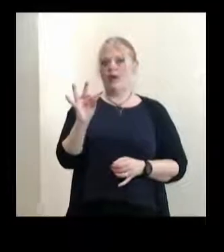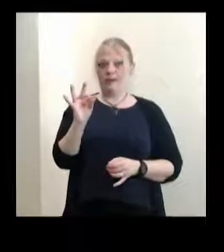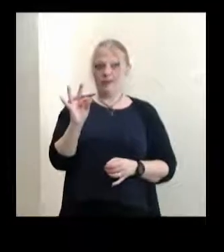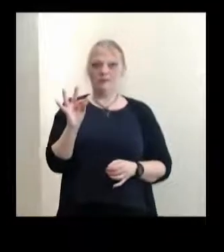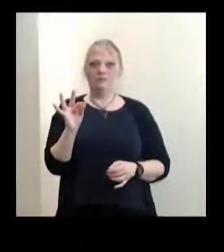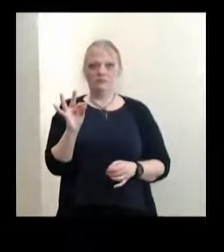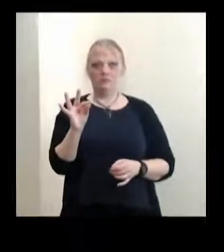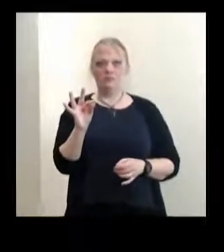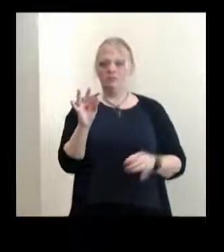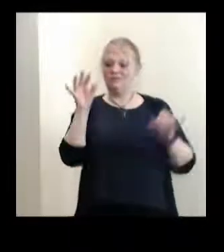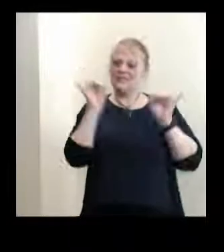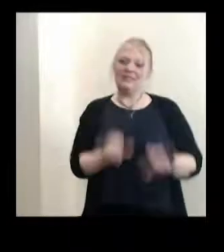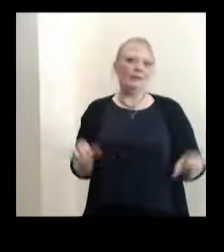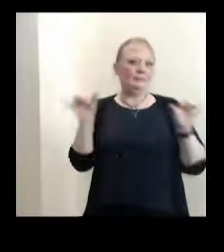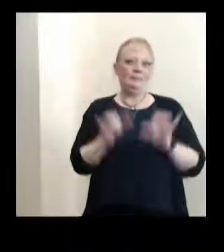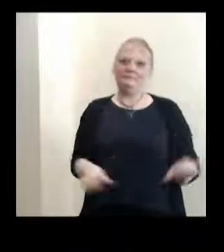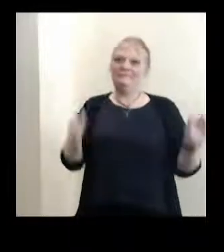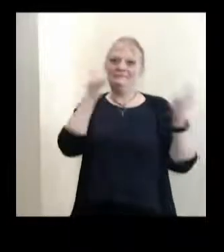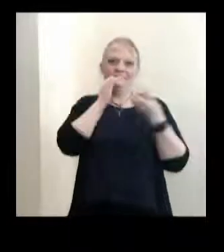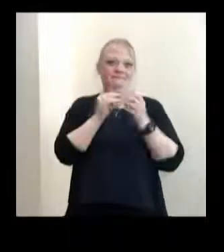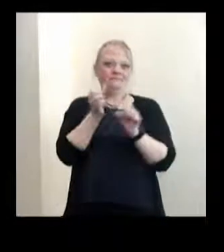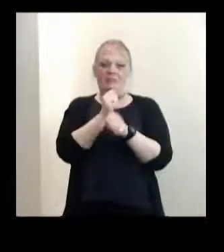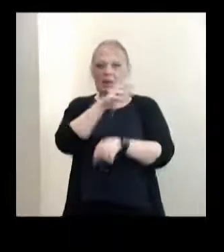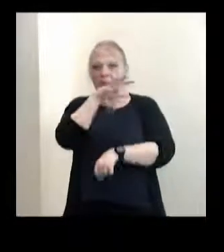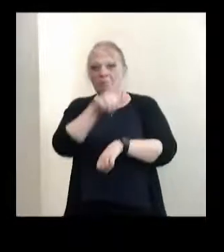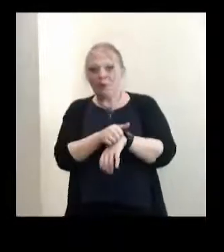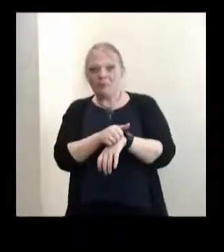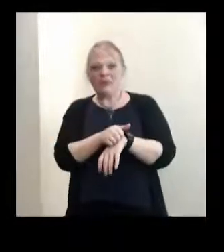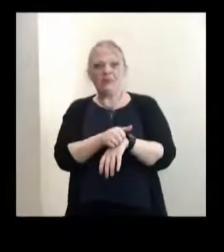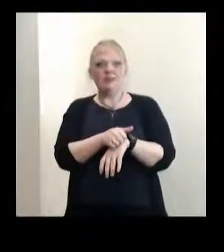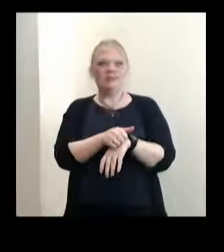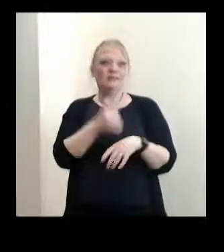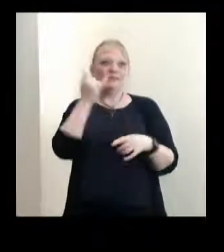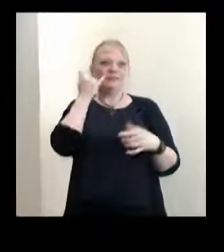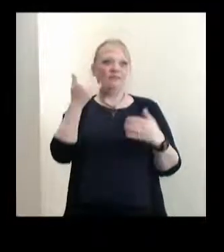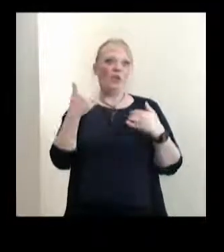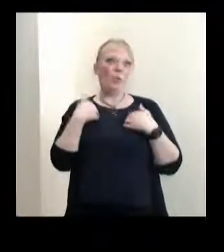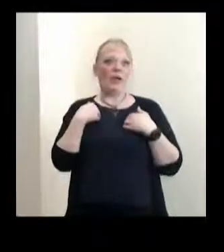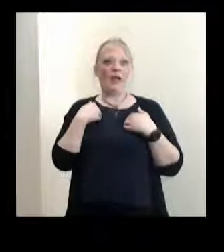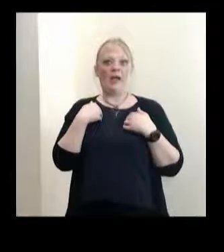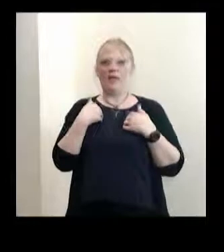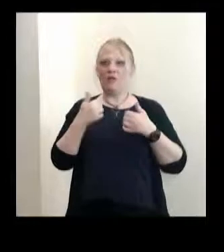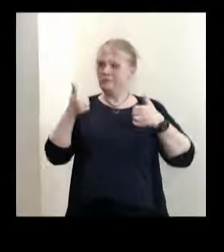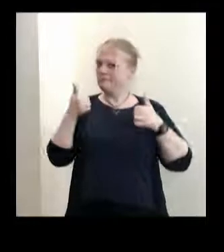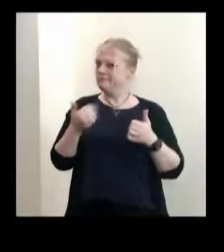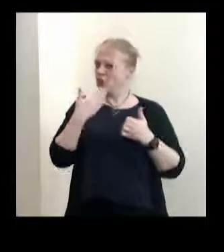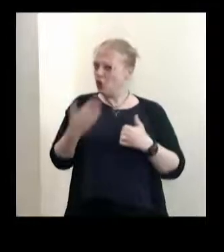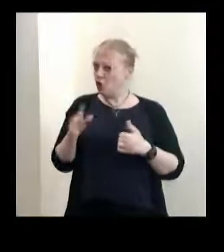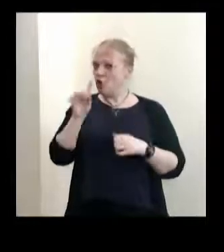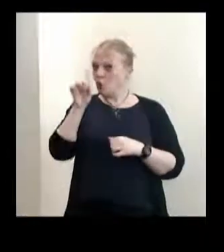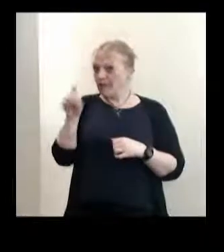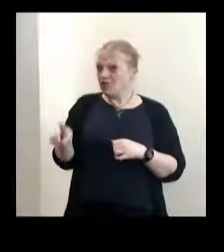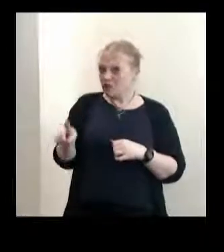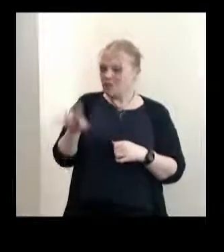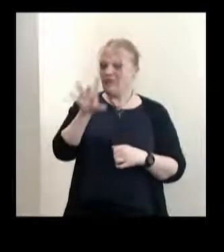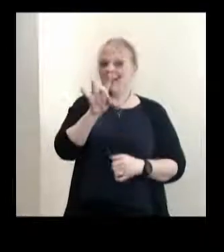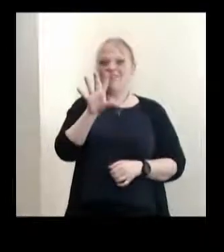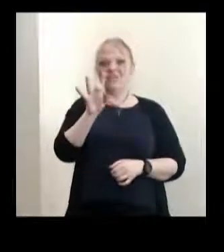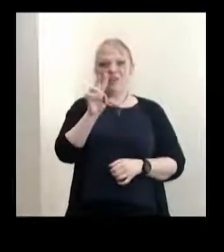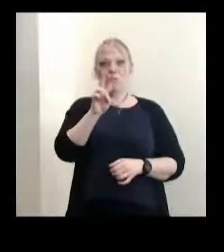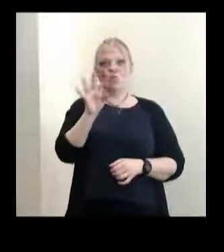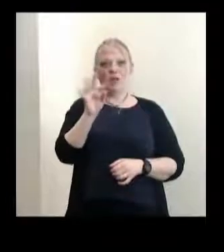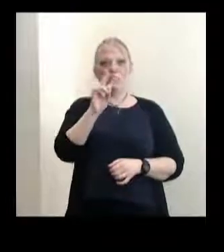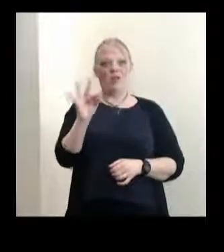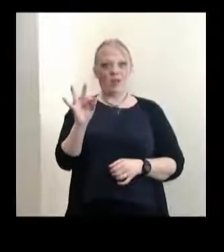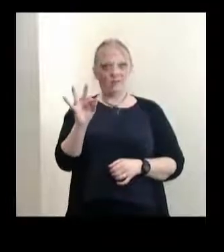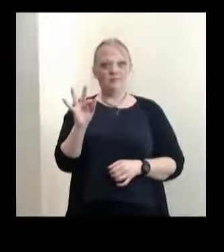858-2929. So that's the same hotline that you make appointments, or that if you have a great question you want to ask, it's